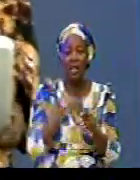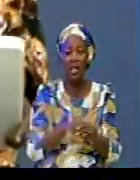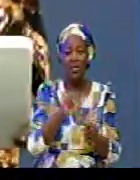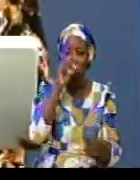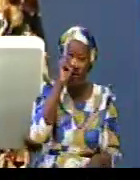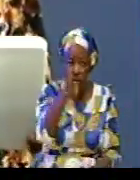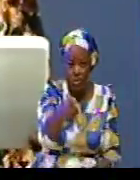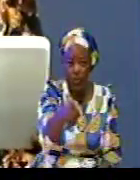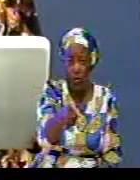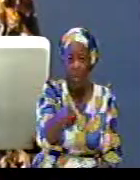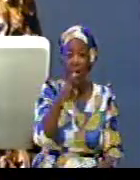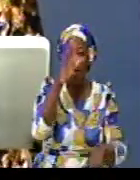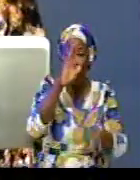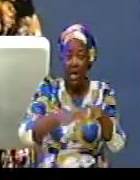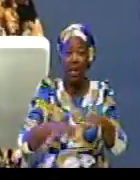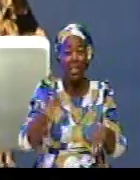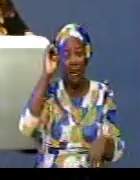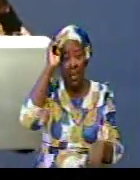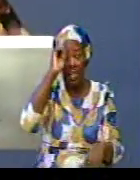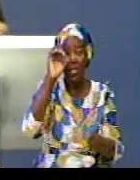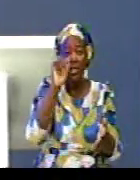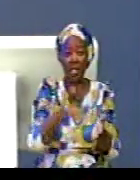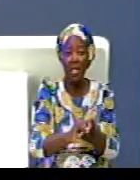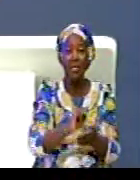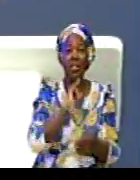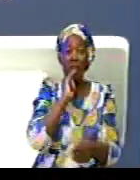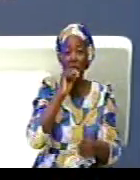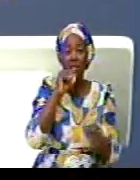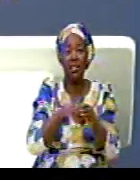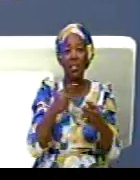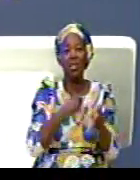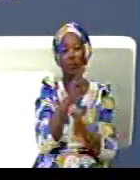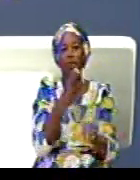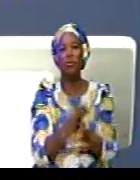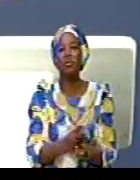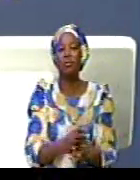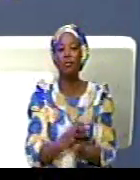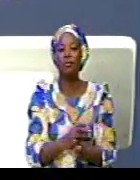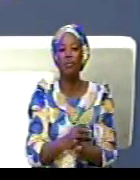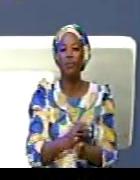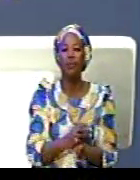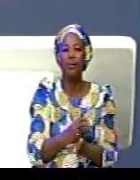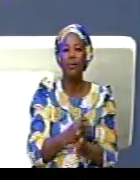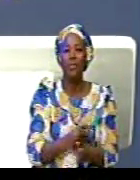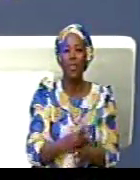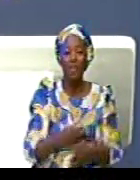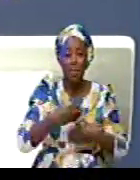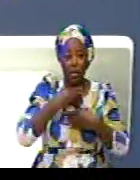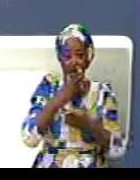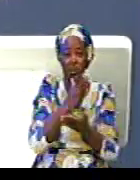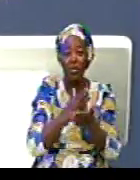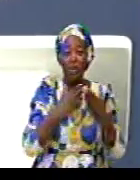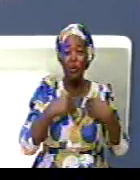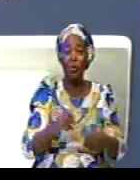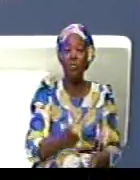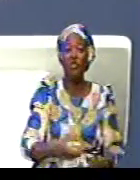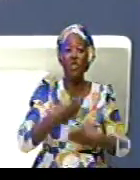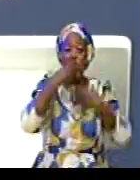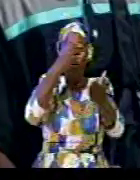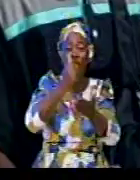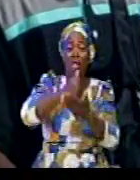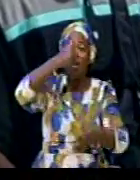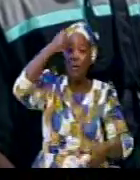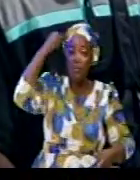greater is he that is in you than he that is in the